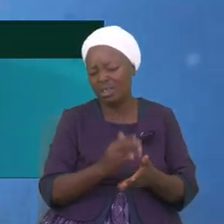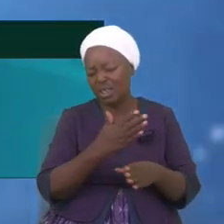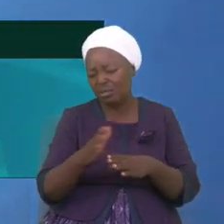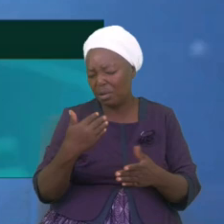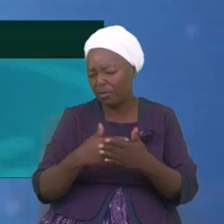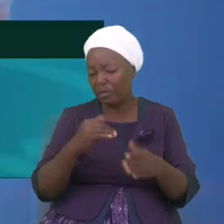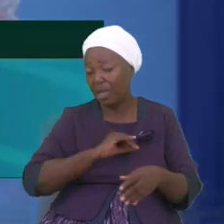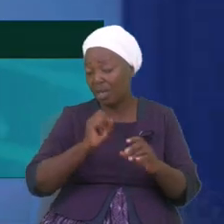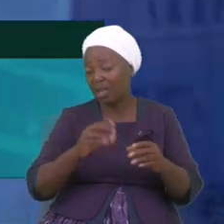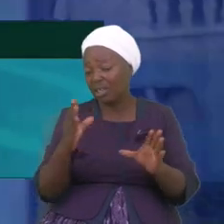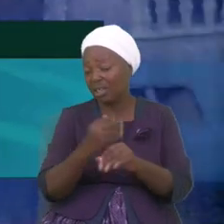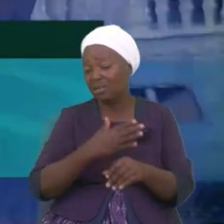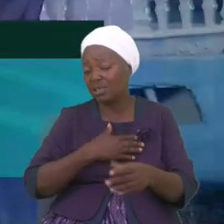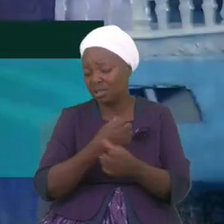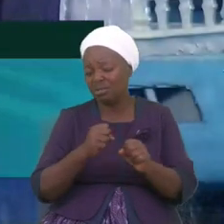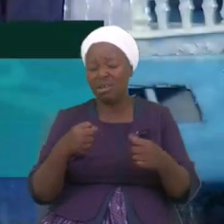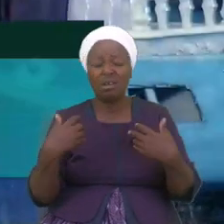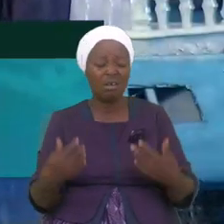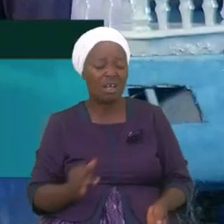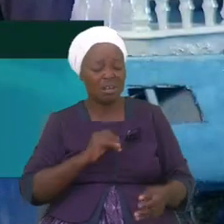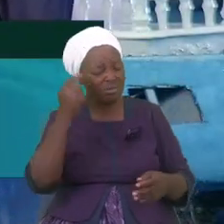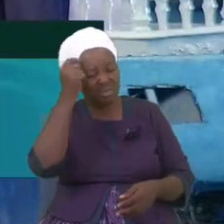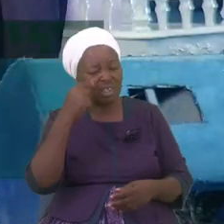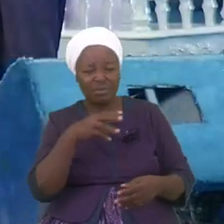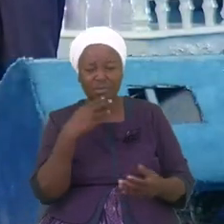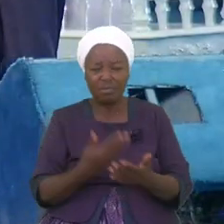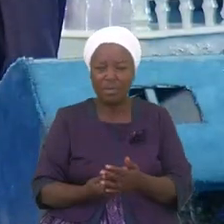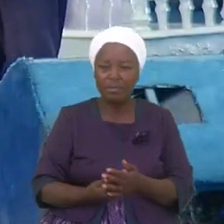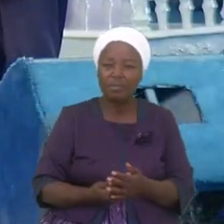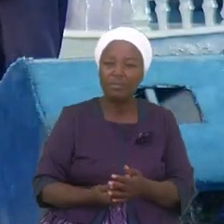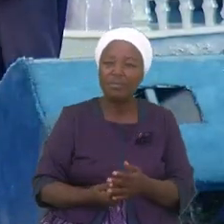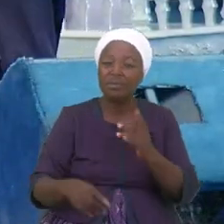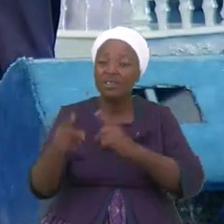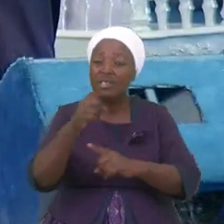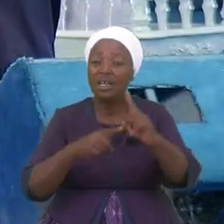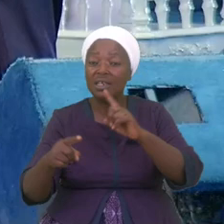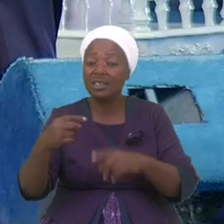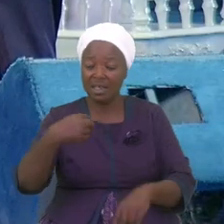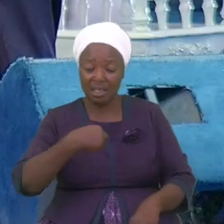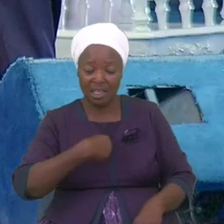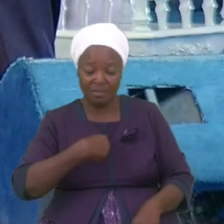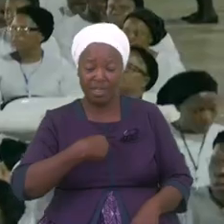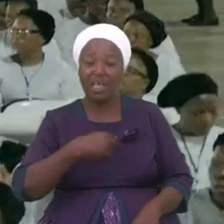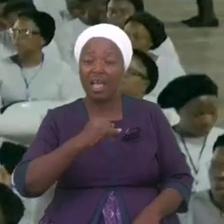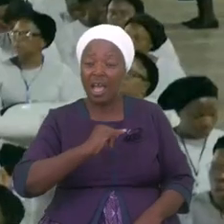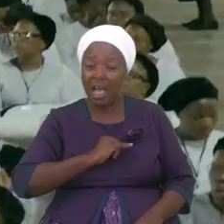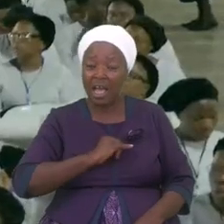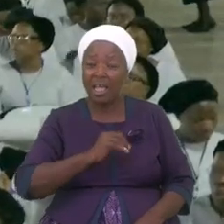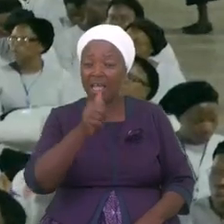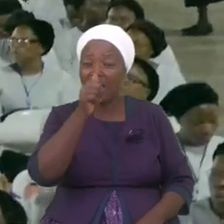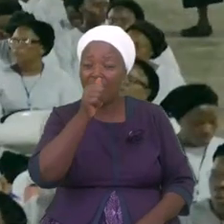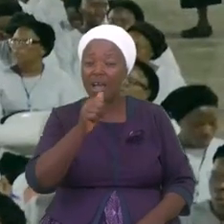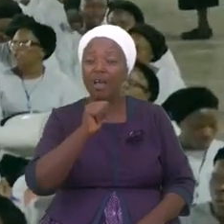are the people. It's not, but you are not like that. I am not like that. God will bless